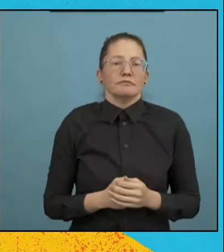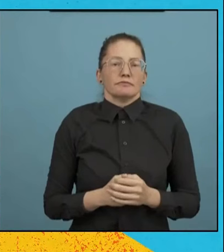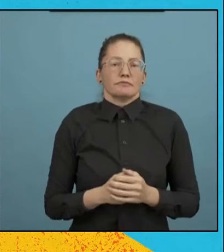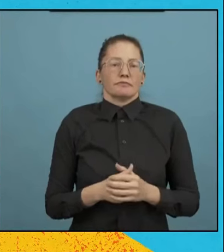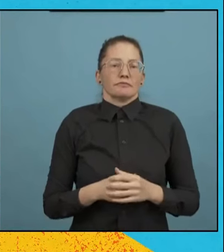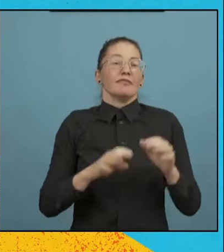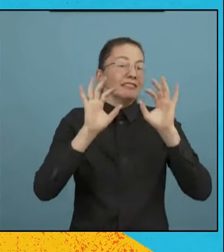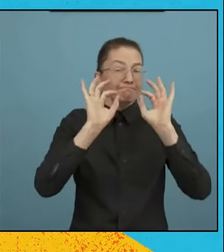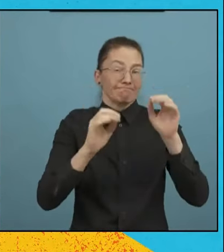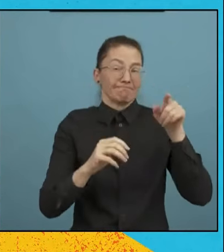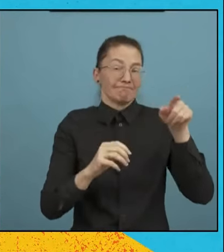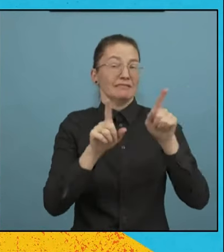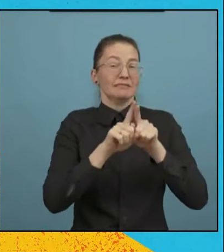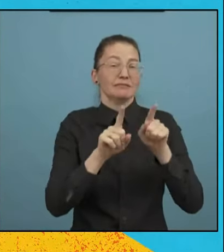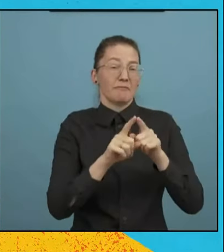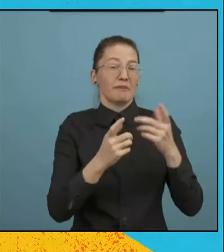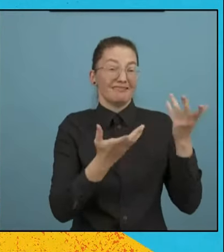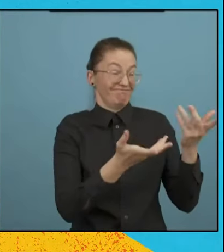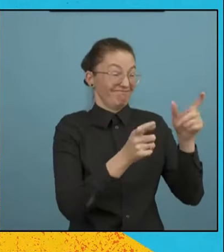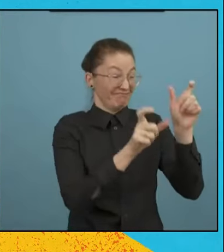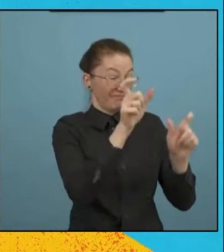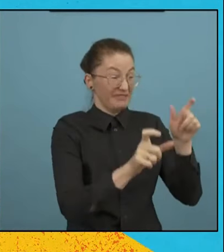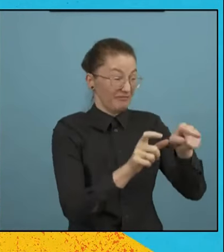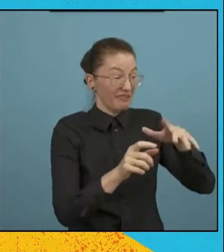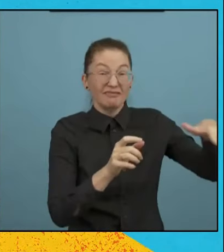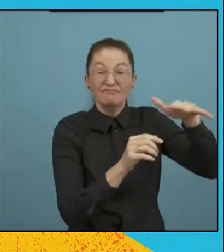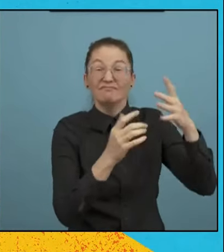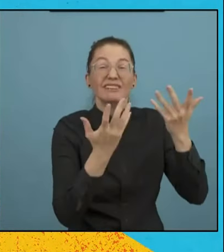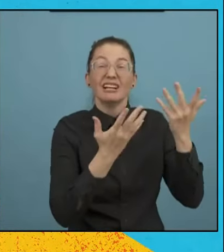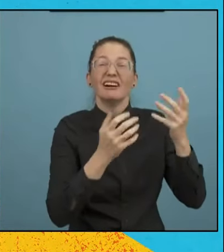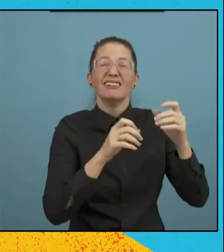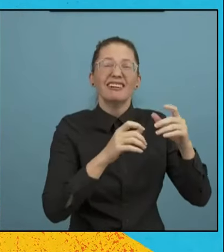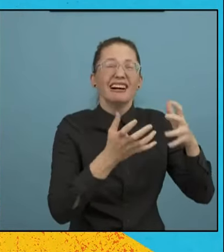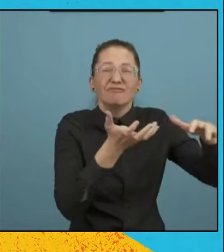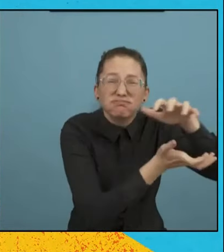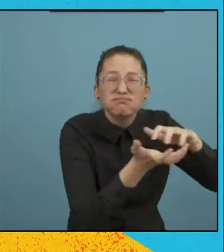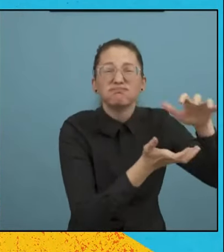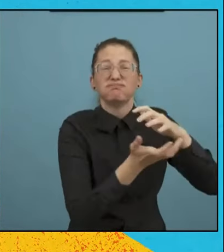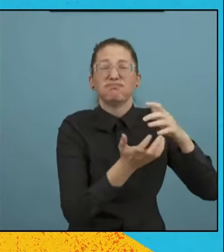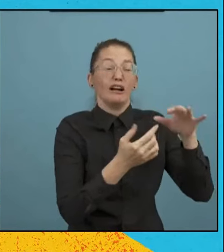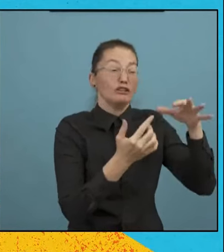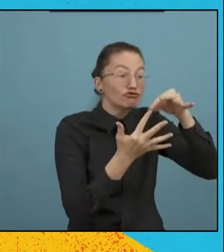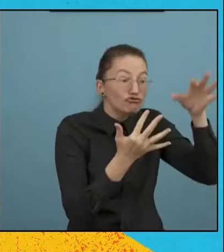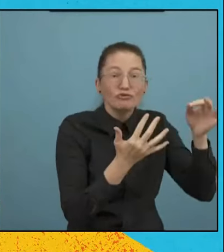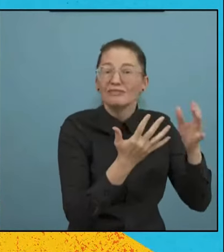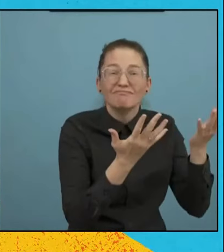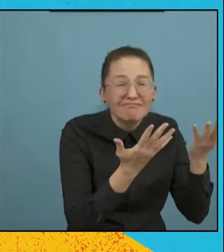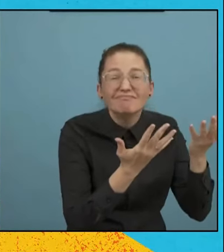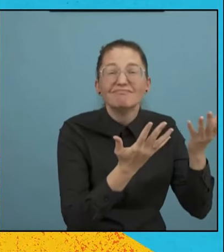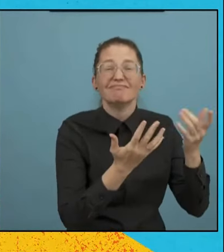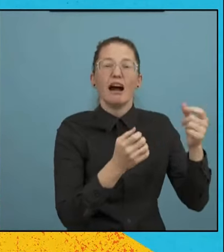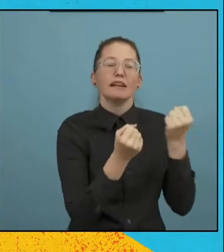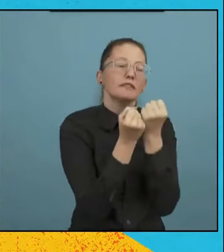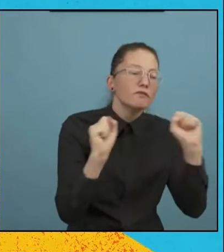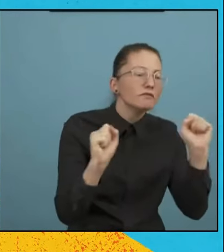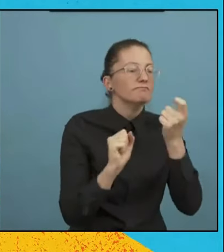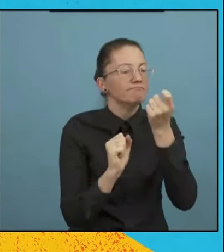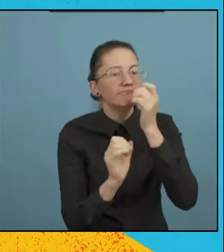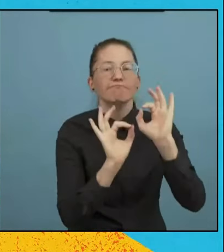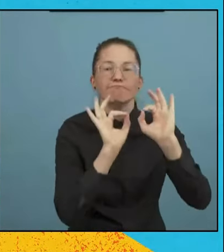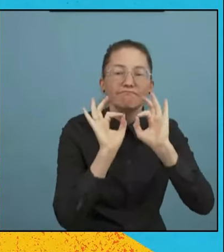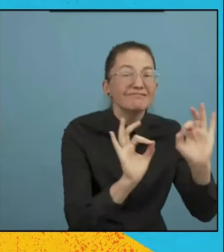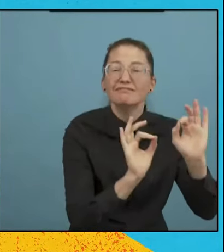power imbalances and creating a paradigm shift towards a fair, inclusive, and resilient recovery. They refuse to be defined